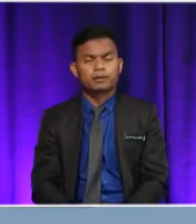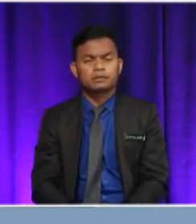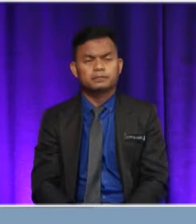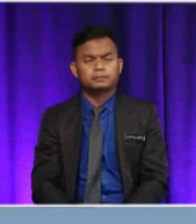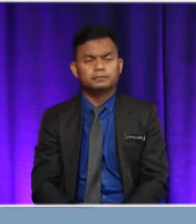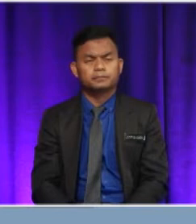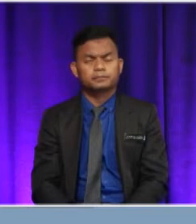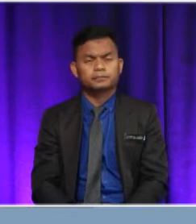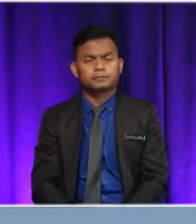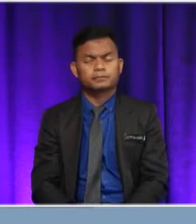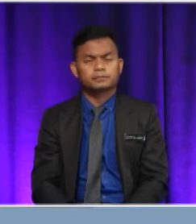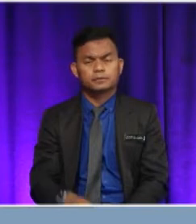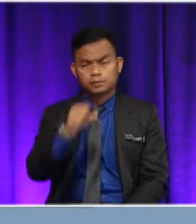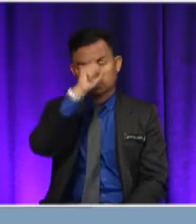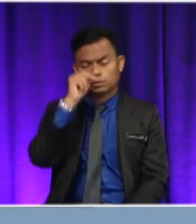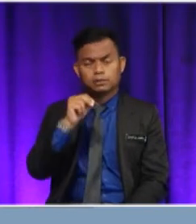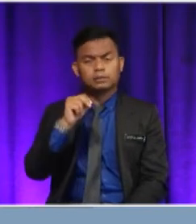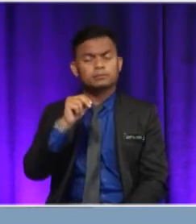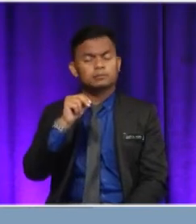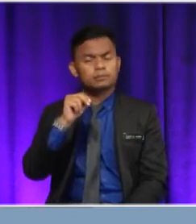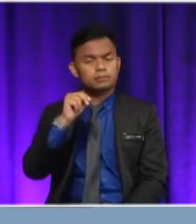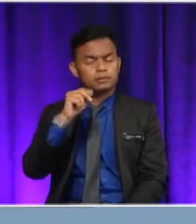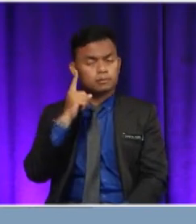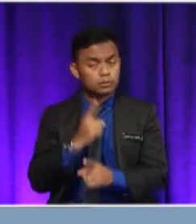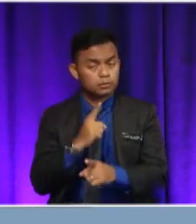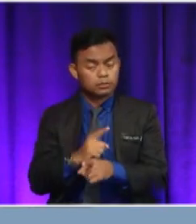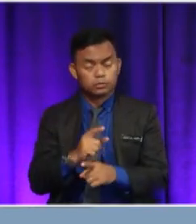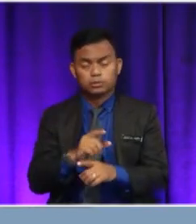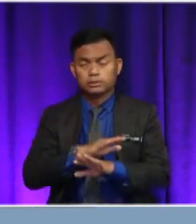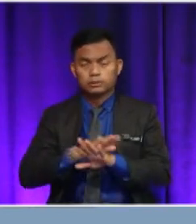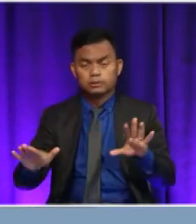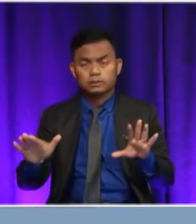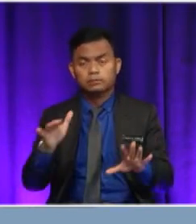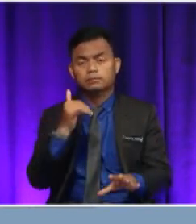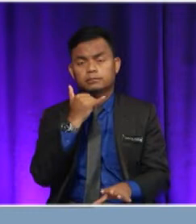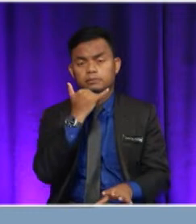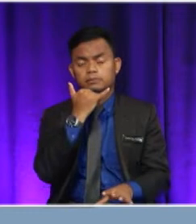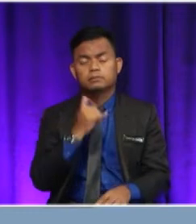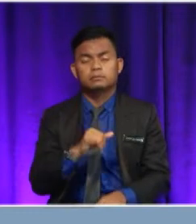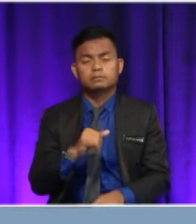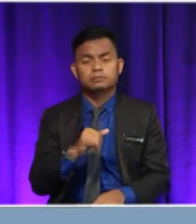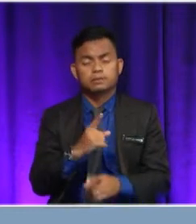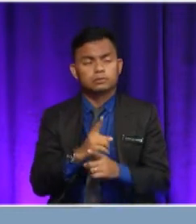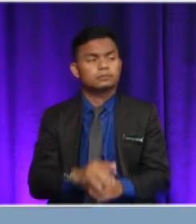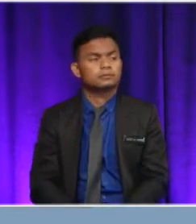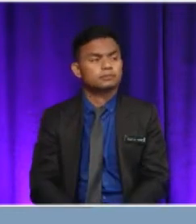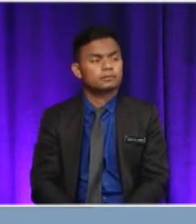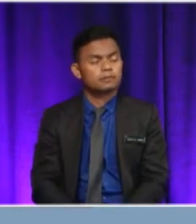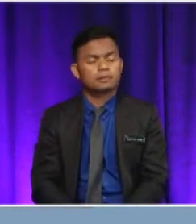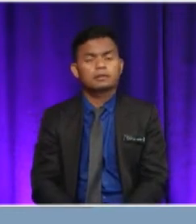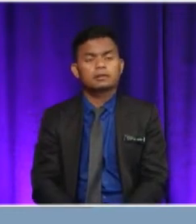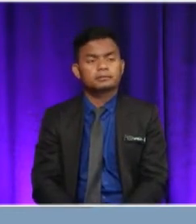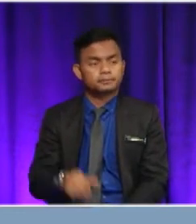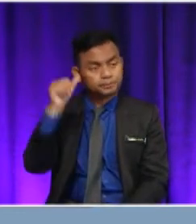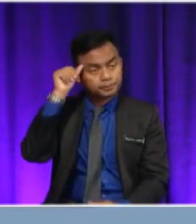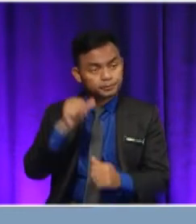actually something that's not true. Meanwhile, statement A is true. So that's why, again, remembering the tips I